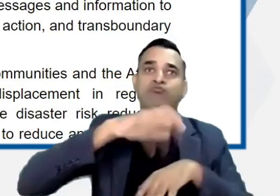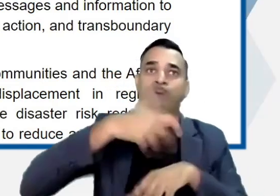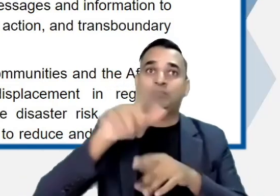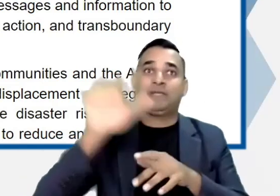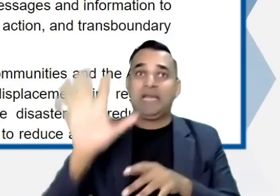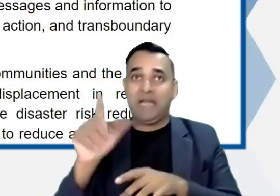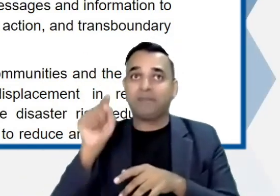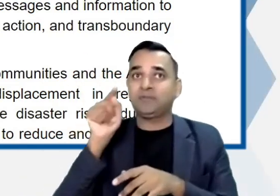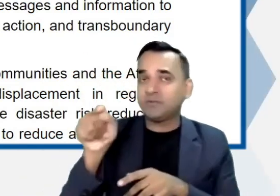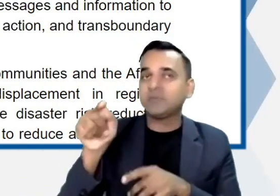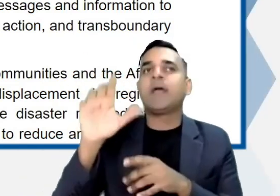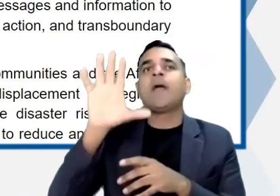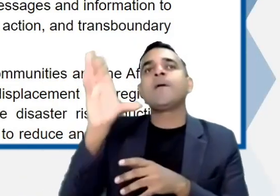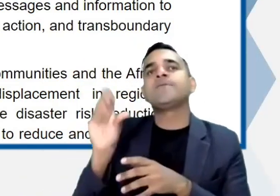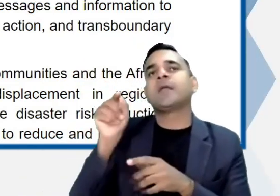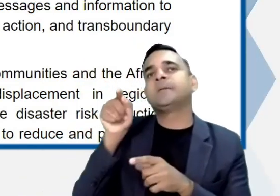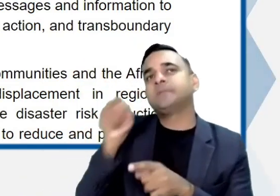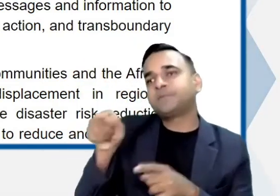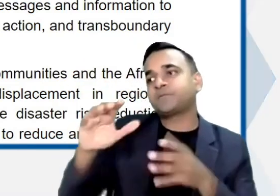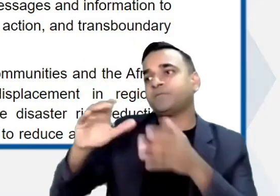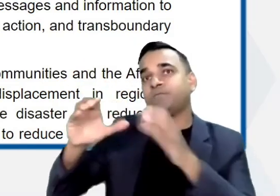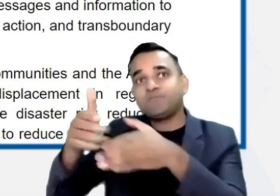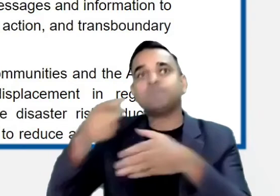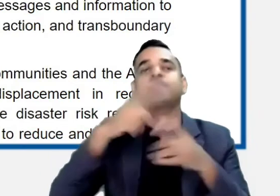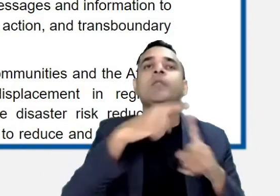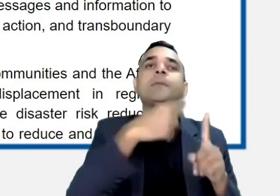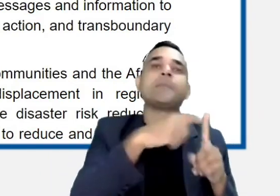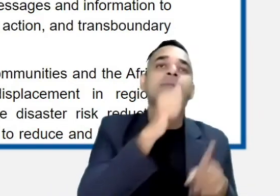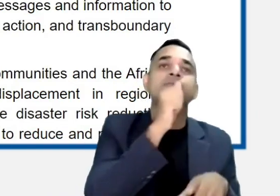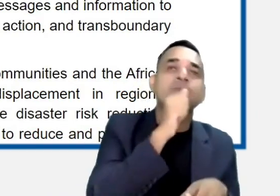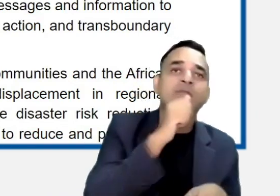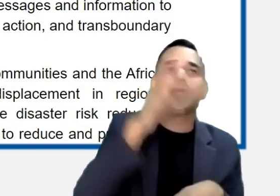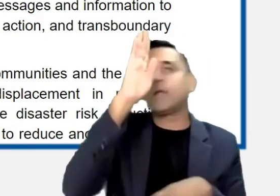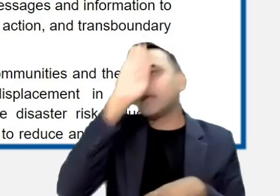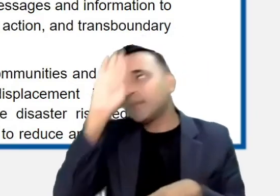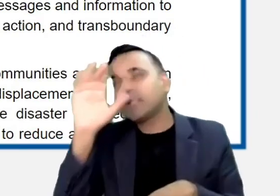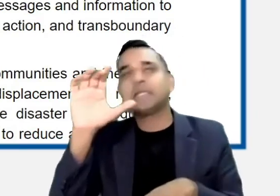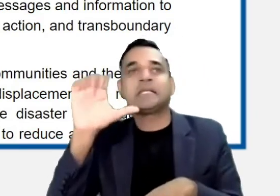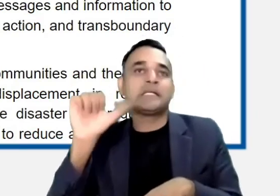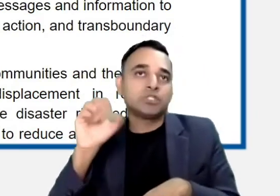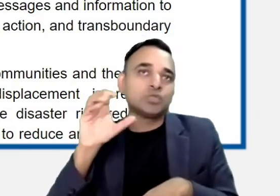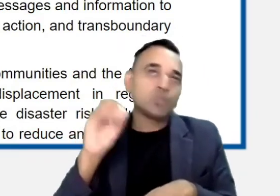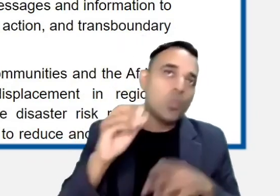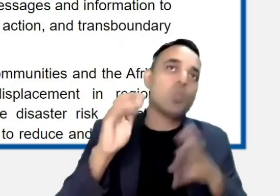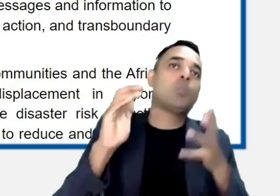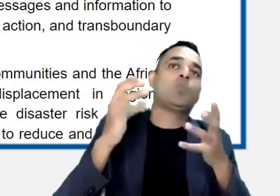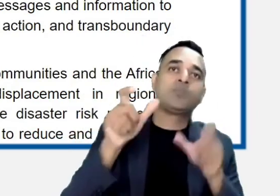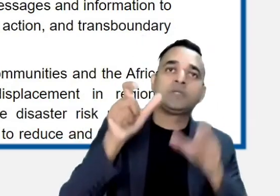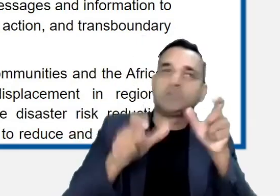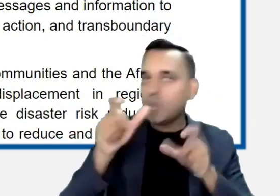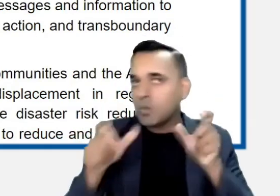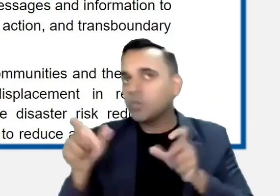of volunteers, and through enhancing risk awareness and tailoring messages and information to specific end